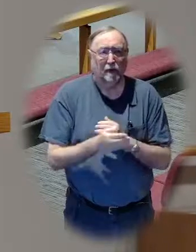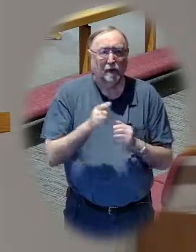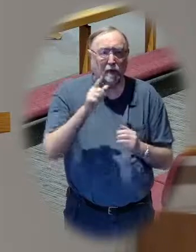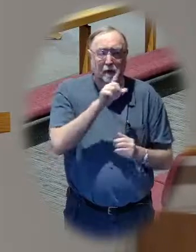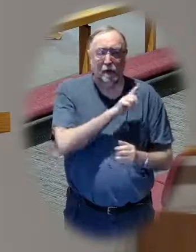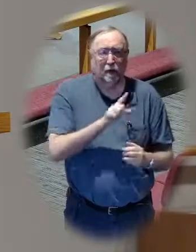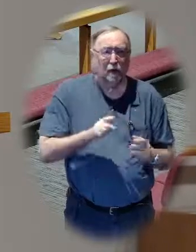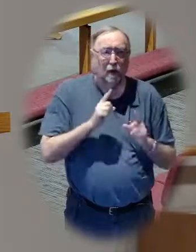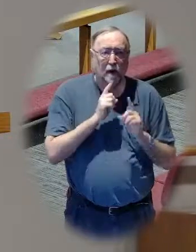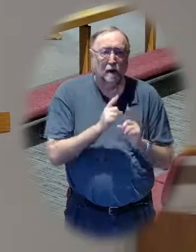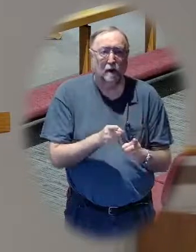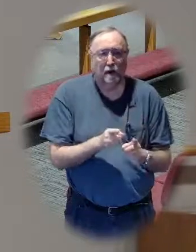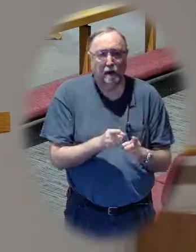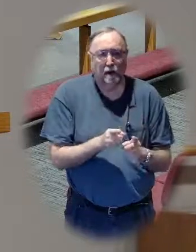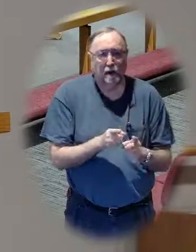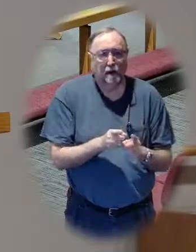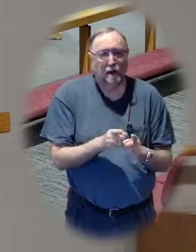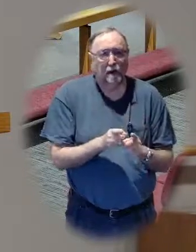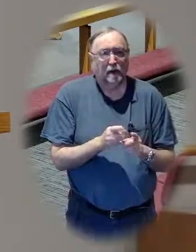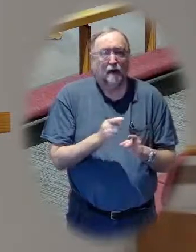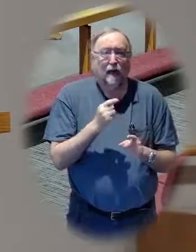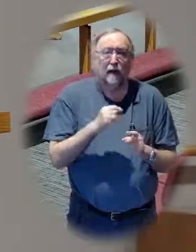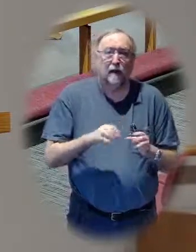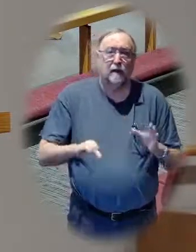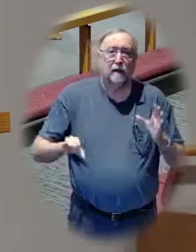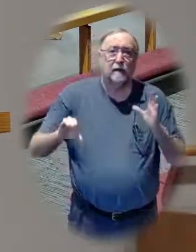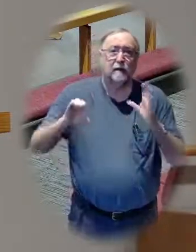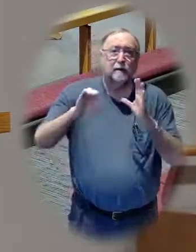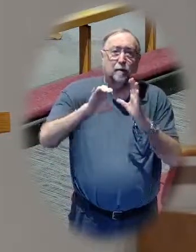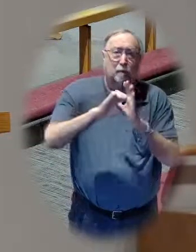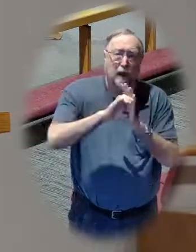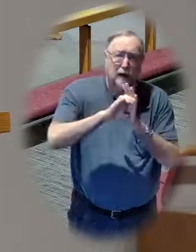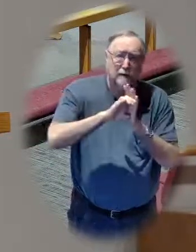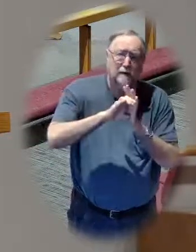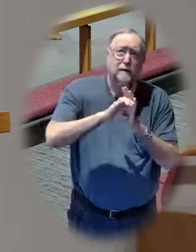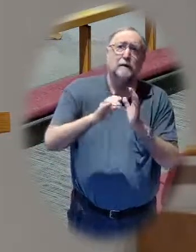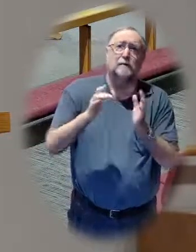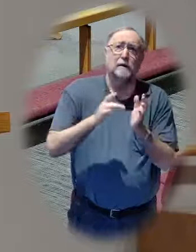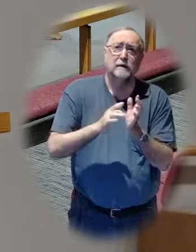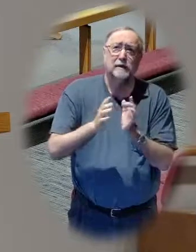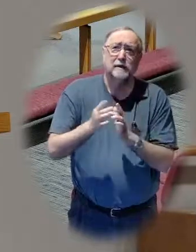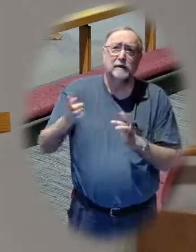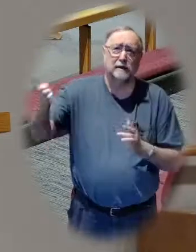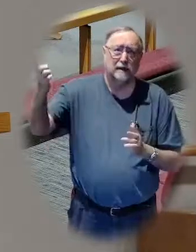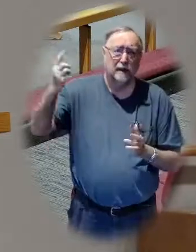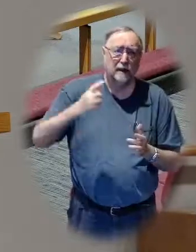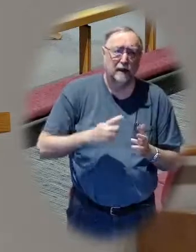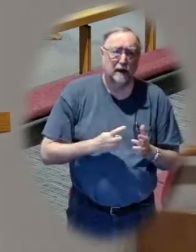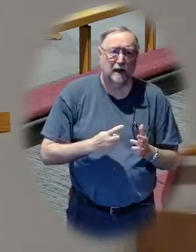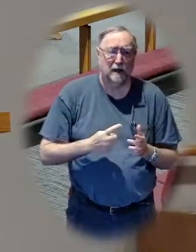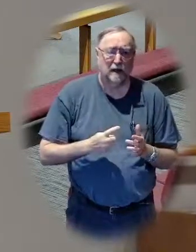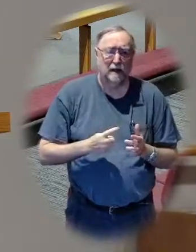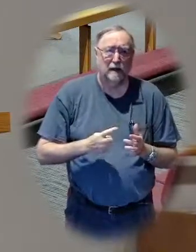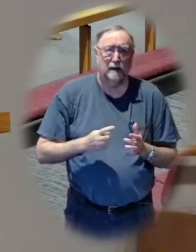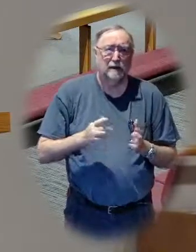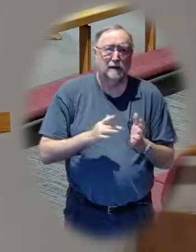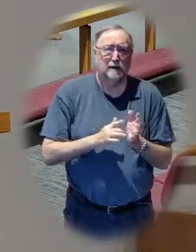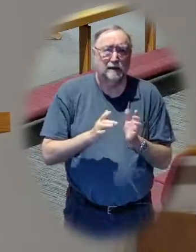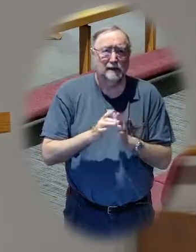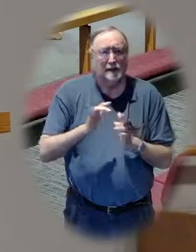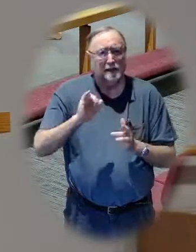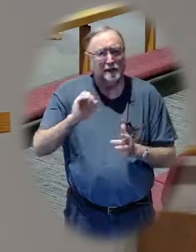in Exodus, that's really the picture of what Christ came to do. That's his job.